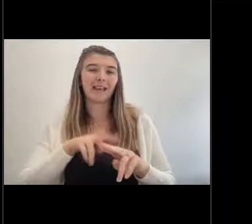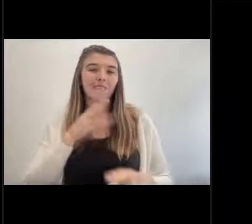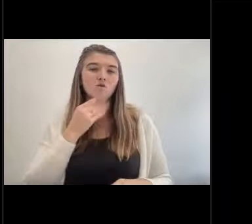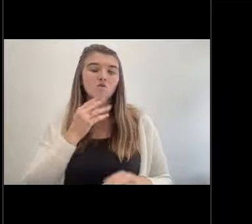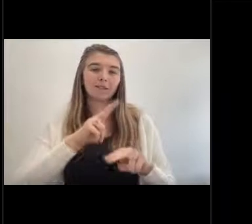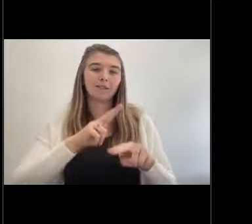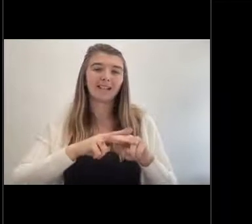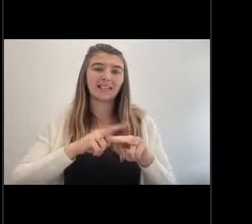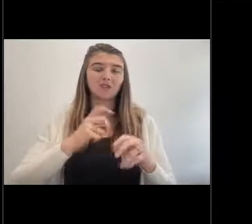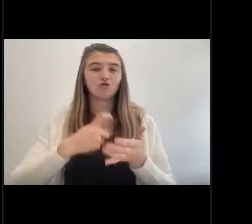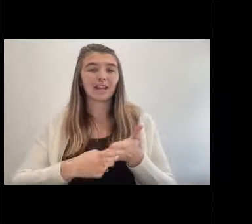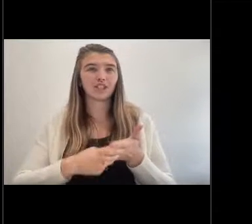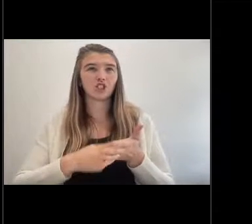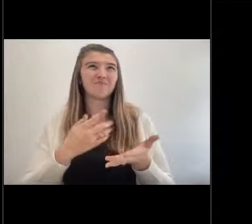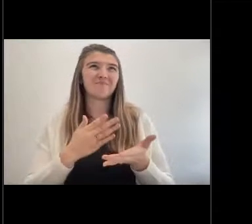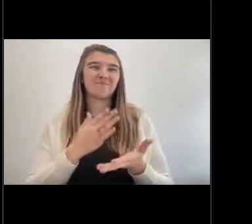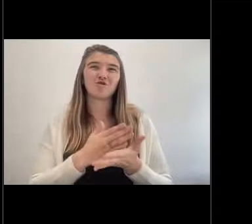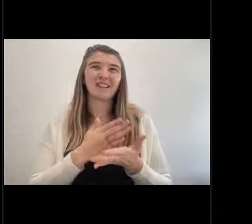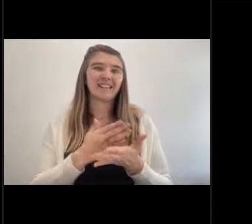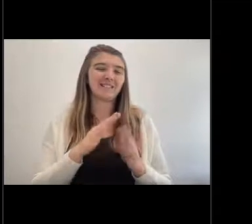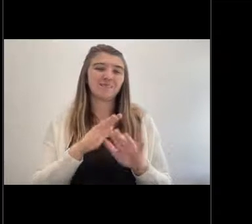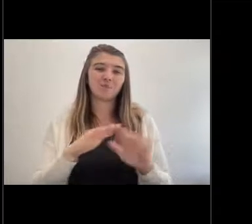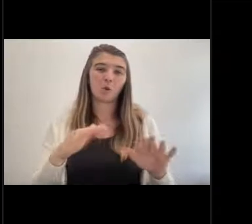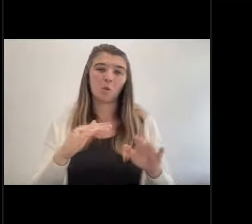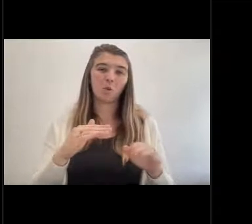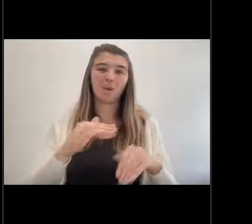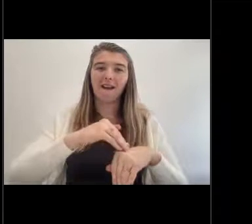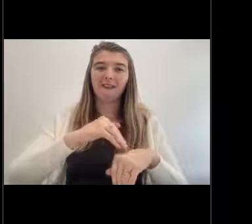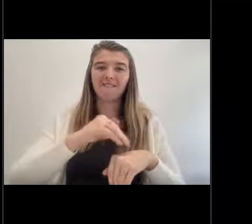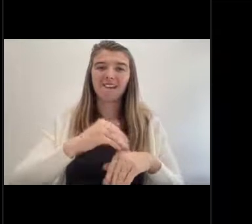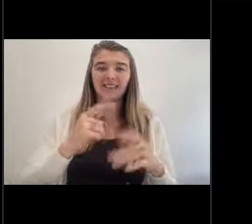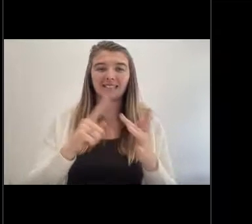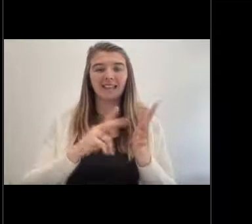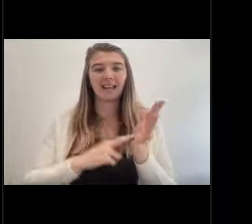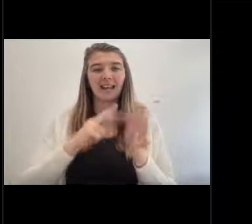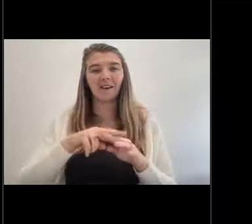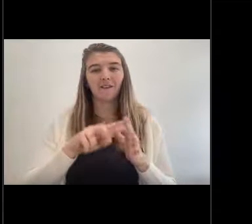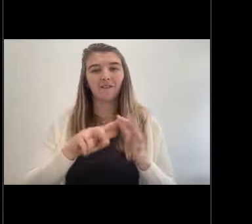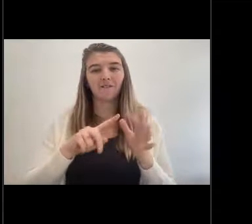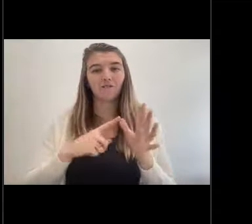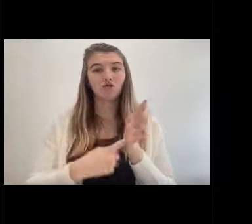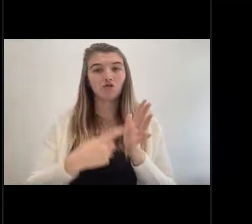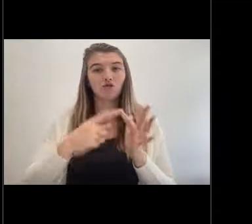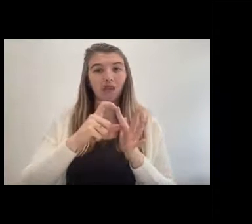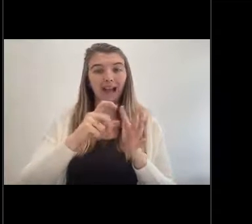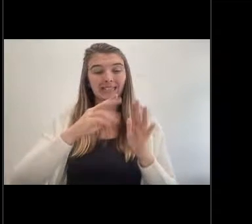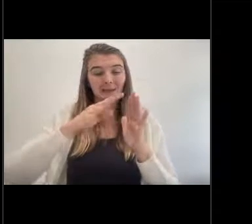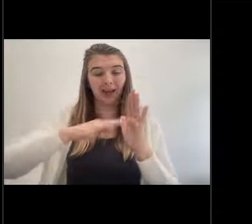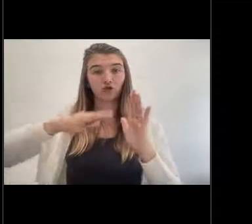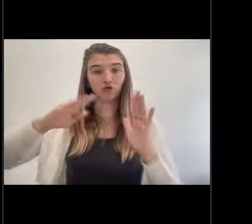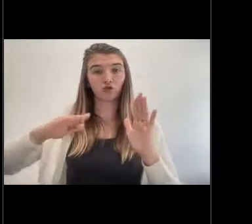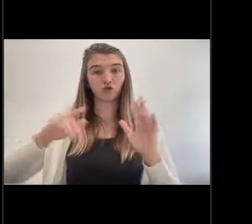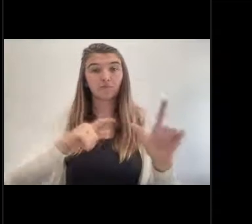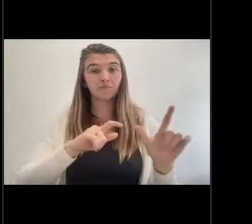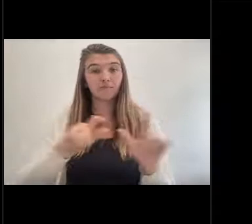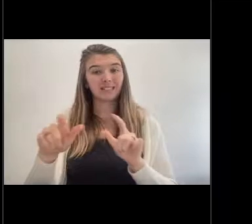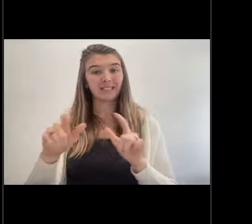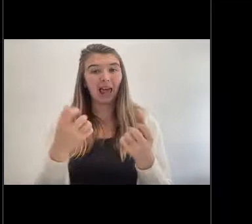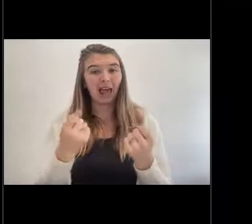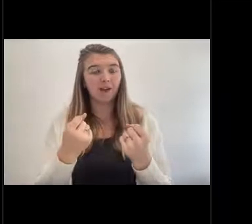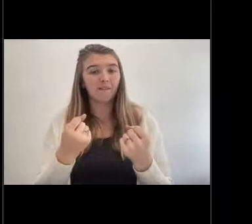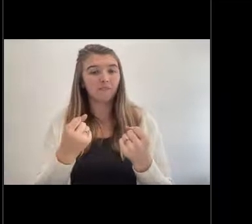affect significantly the infrared spectrum of the microplastics, and they are still able to